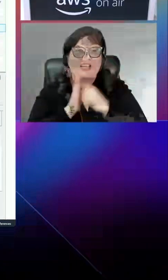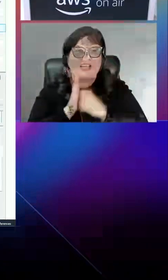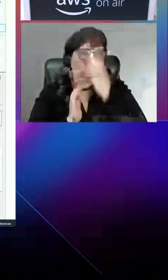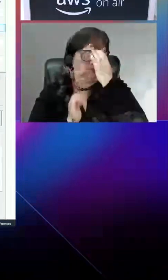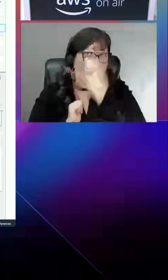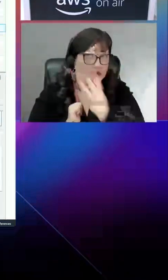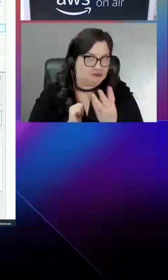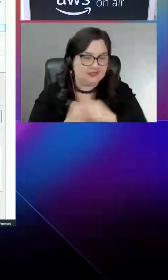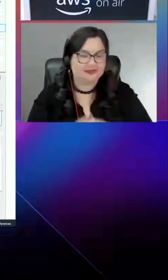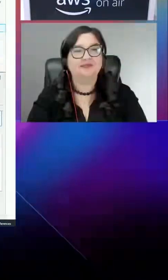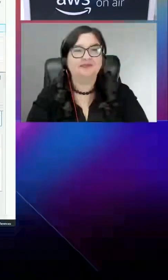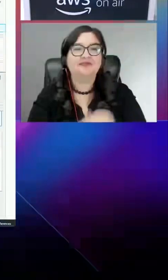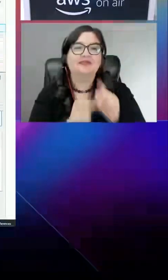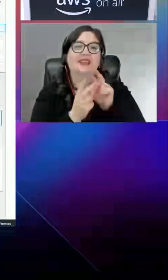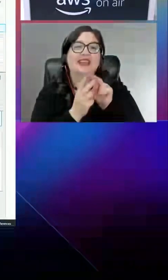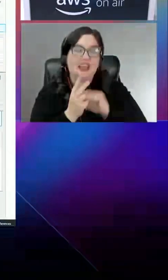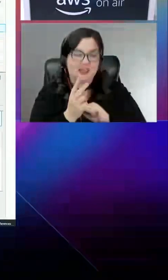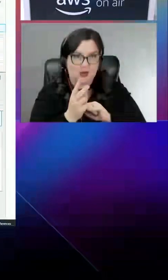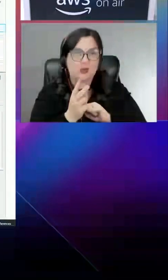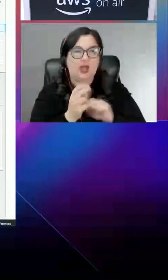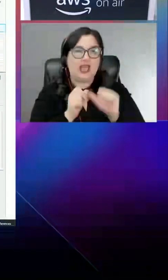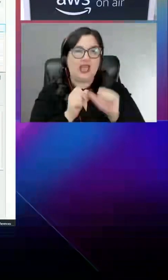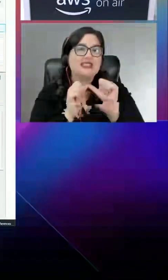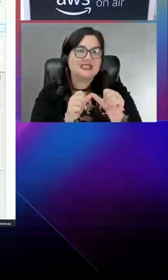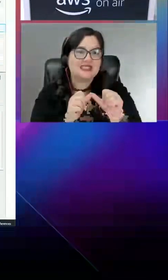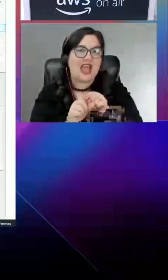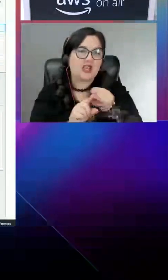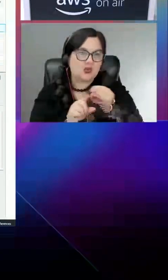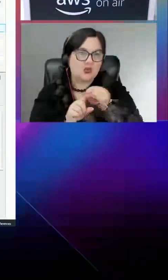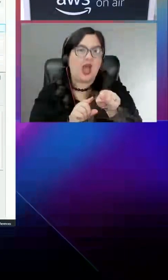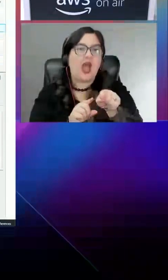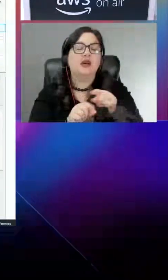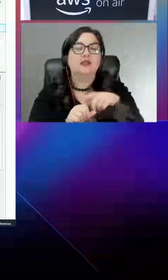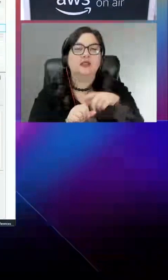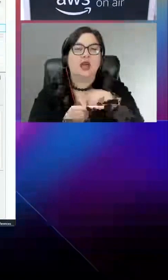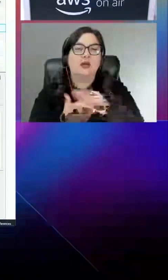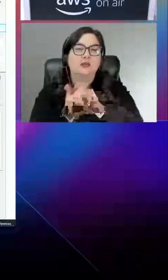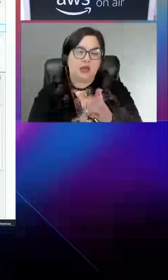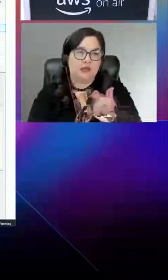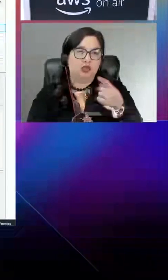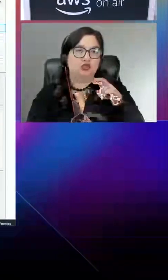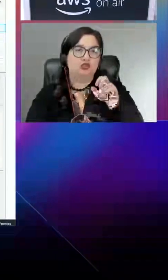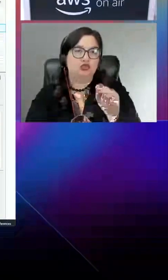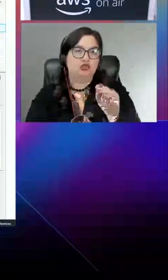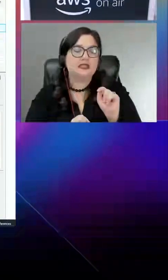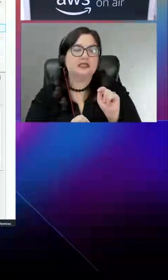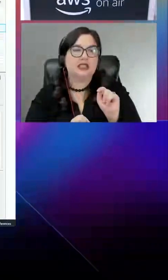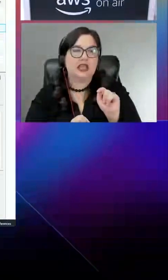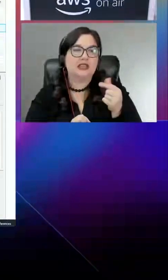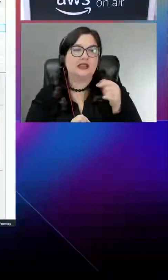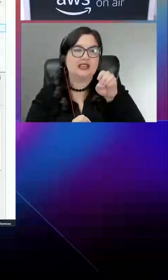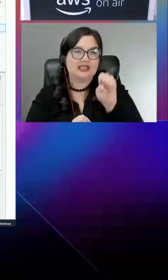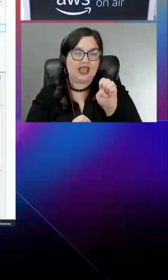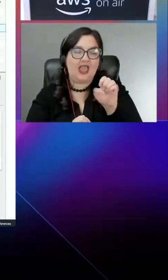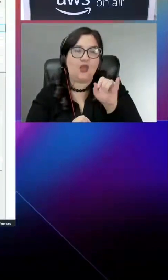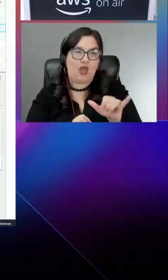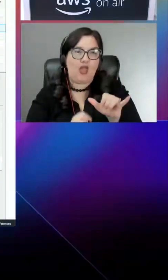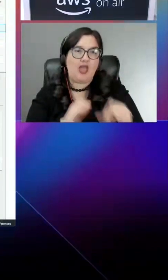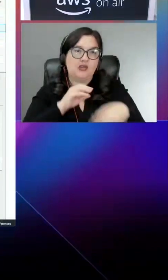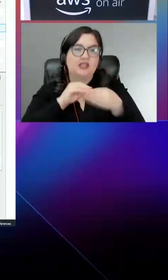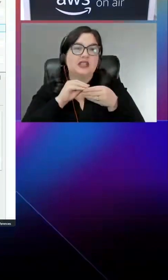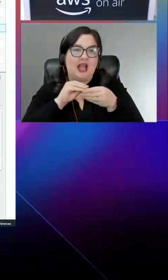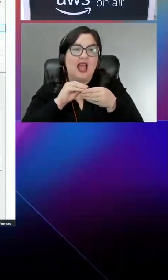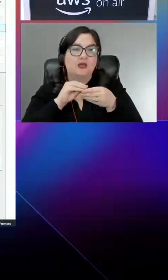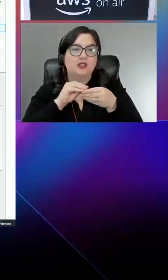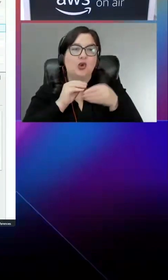Either way, you've got a static route in your VPC pointing to a transit gateway. And so you can attach your transit gateway to Cloud WAN. So you have the